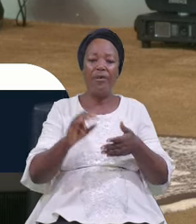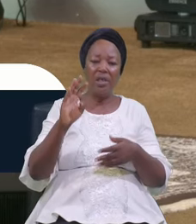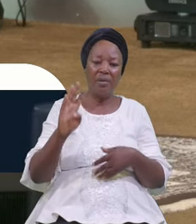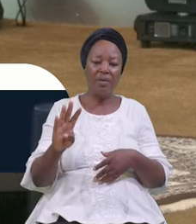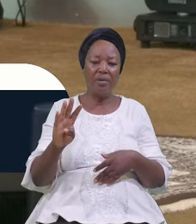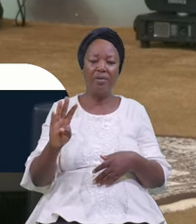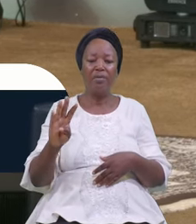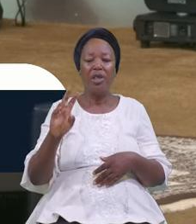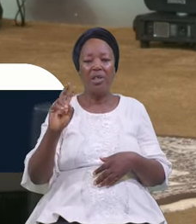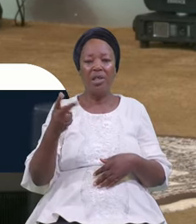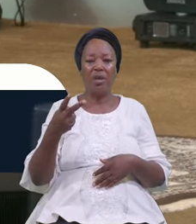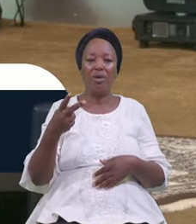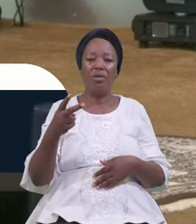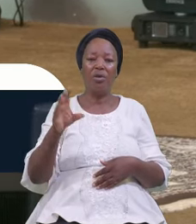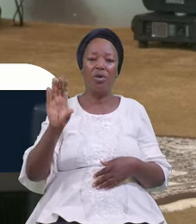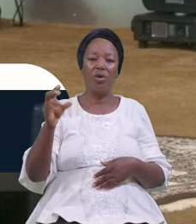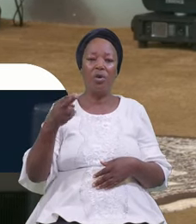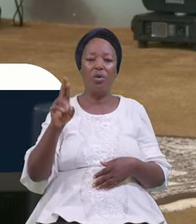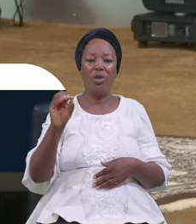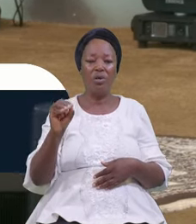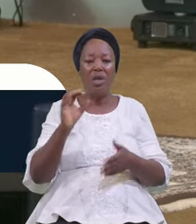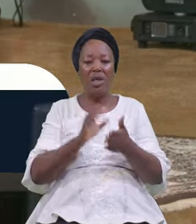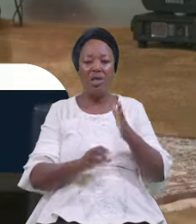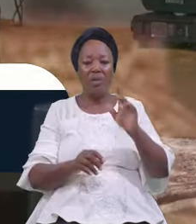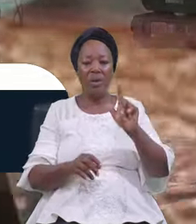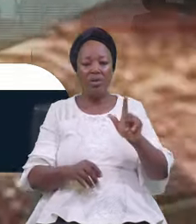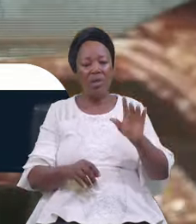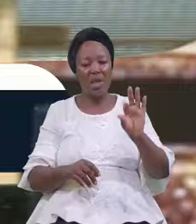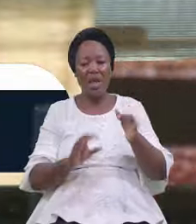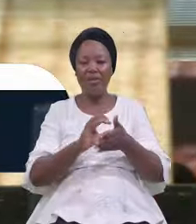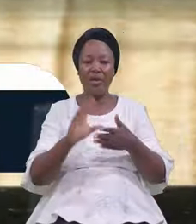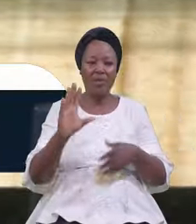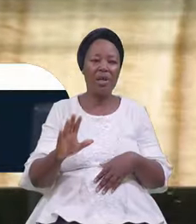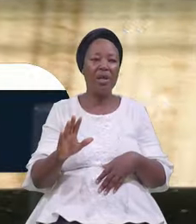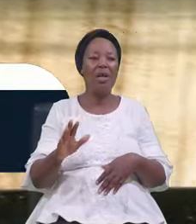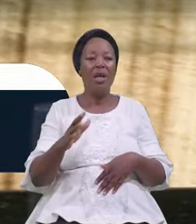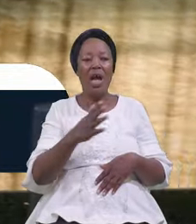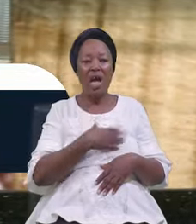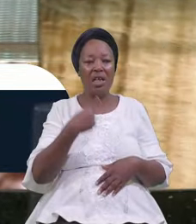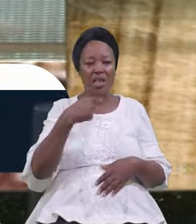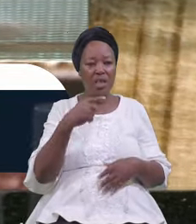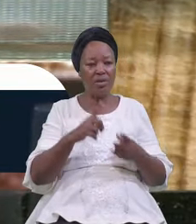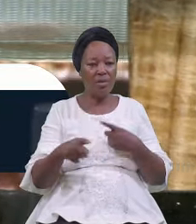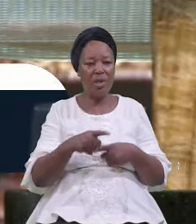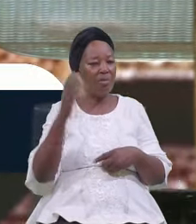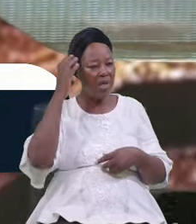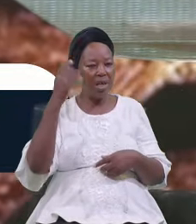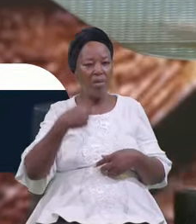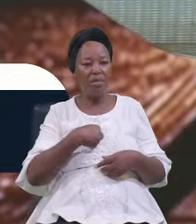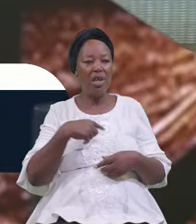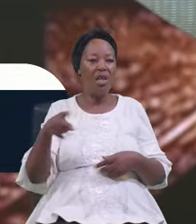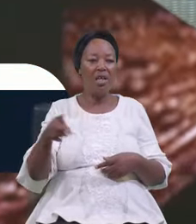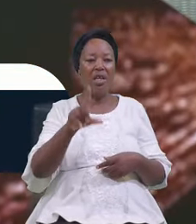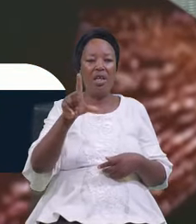ye Levites. Thank God, after so many years, the Levites were still hearkening. They were